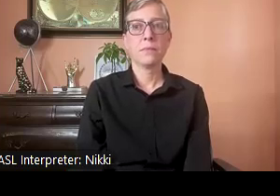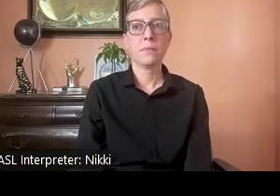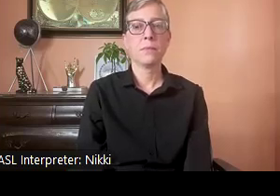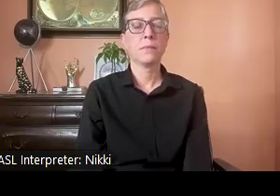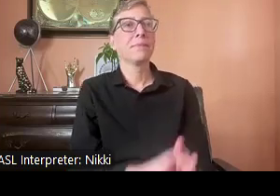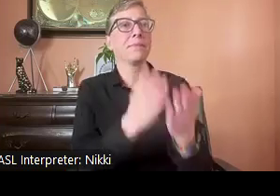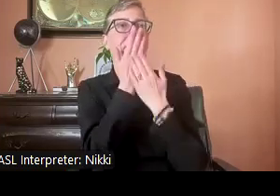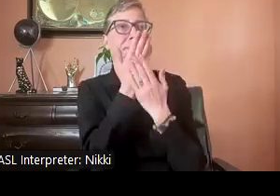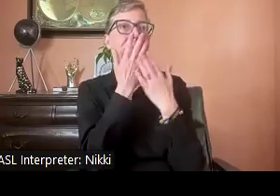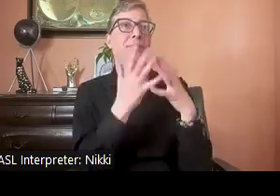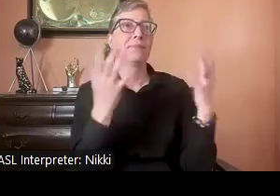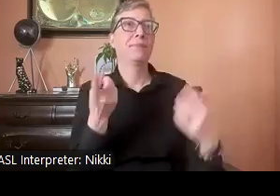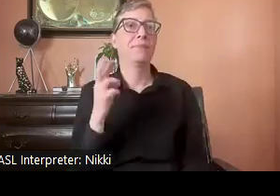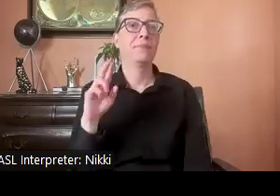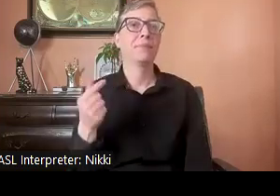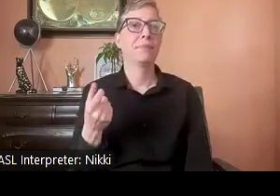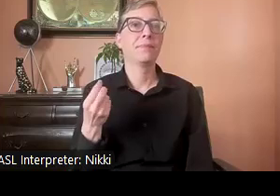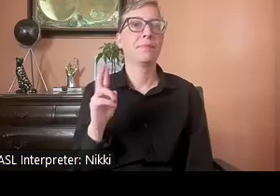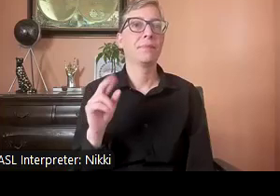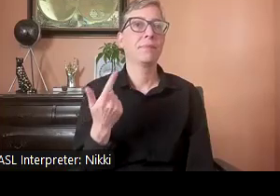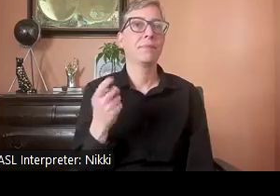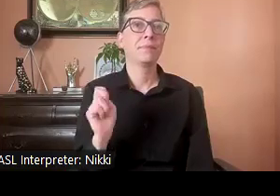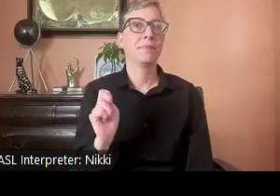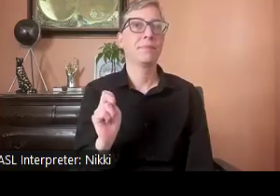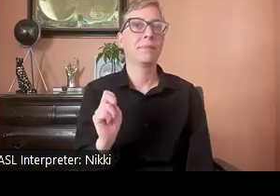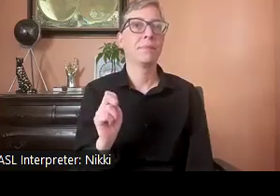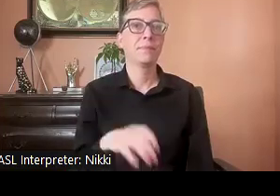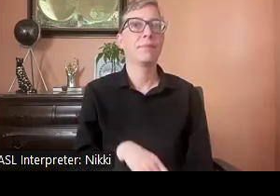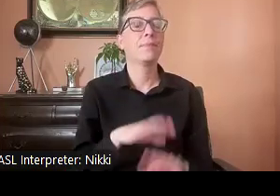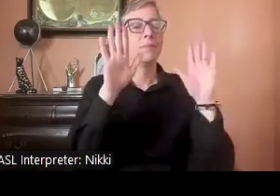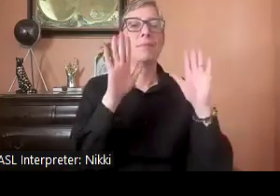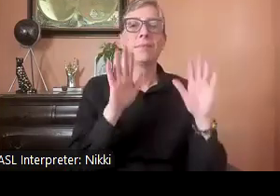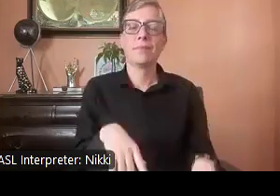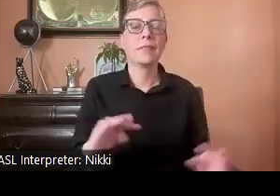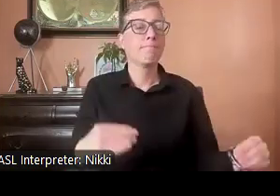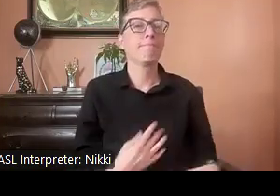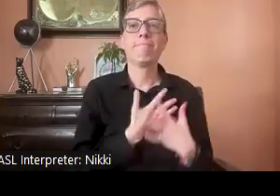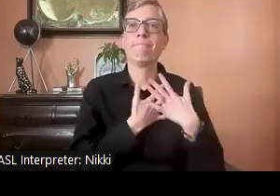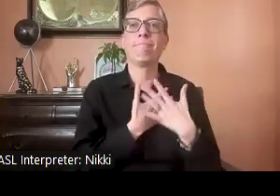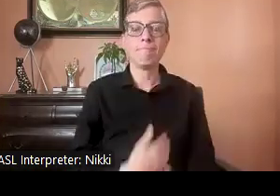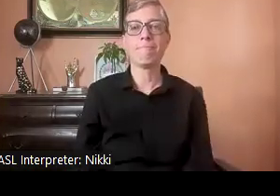Thanks so much, Dr. George. That was fantastic, very inspiring.